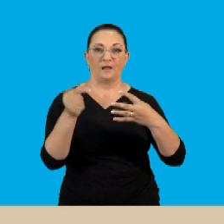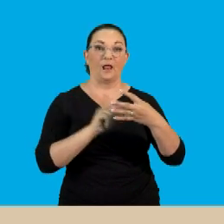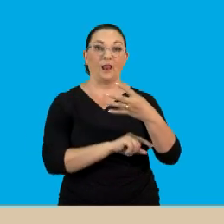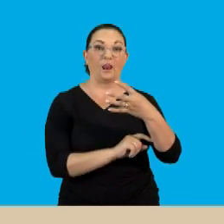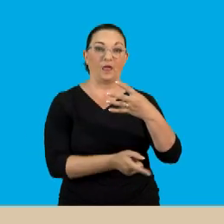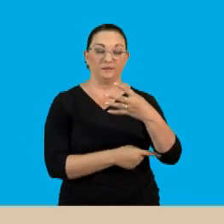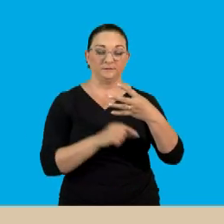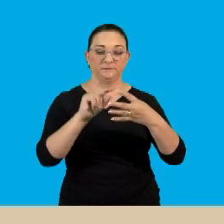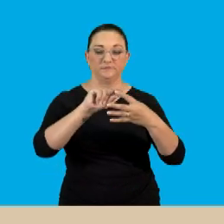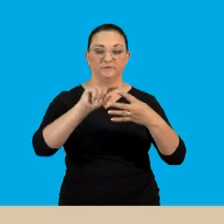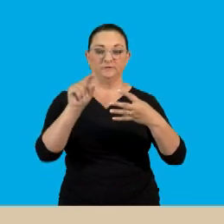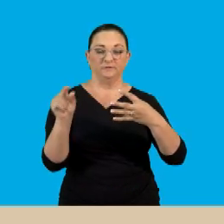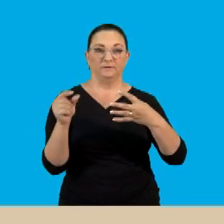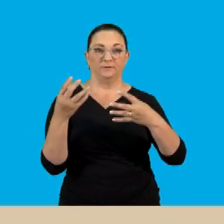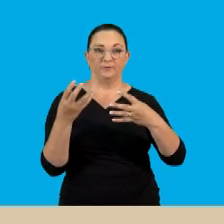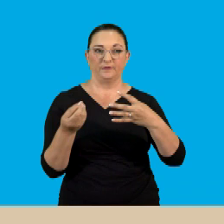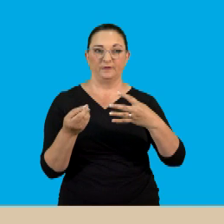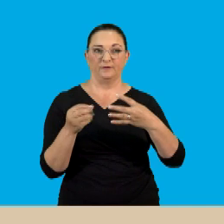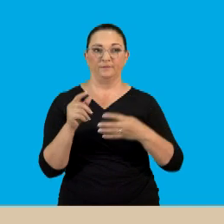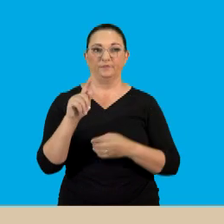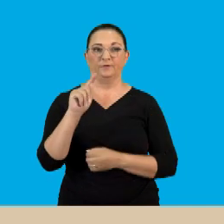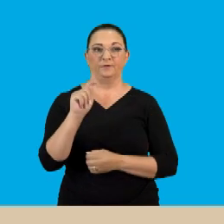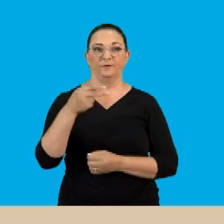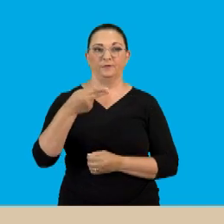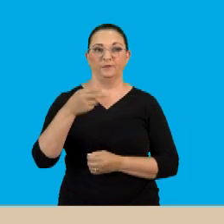And the last layer is our